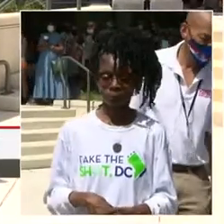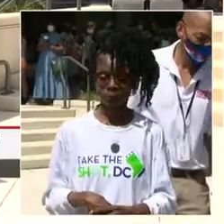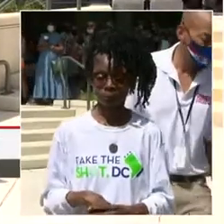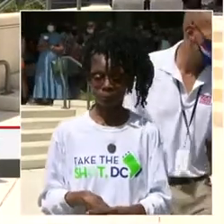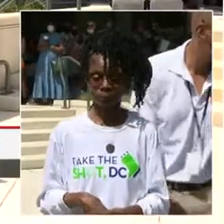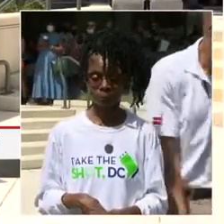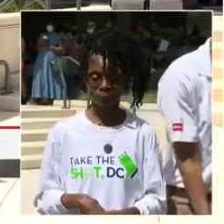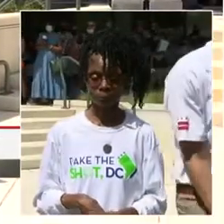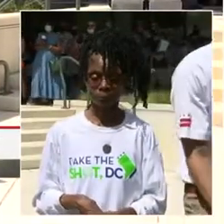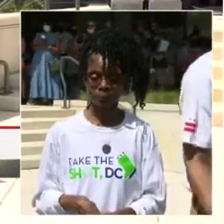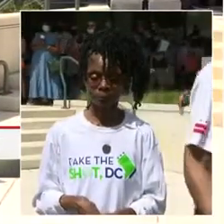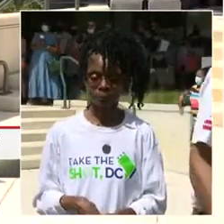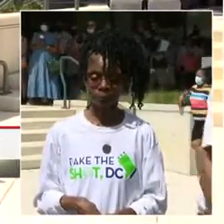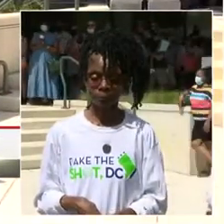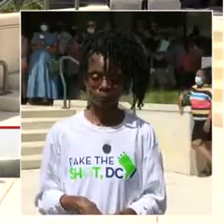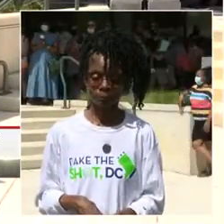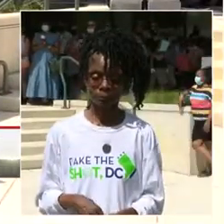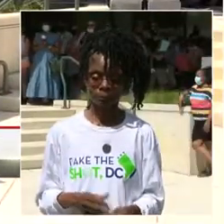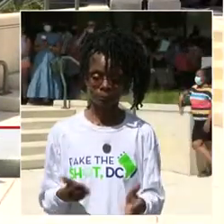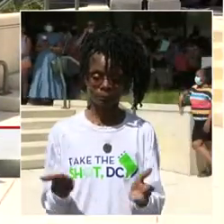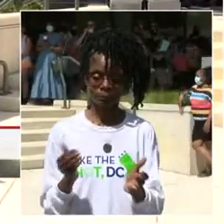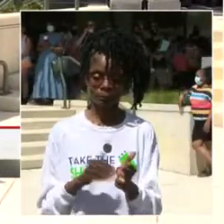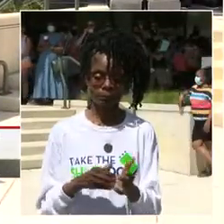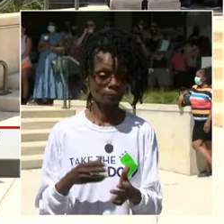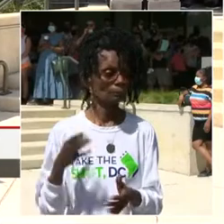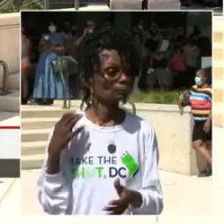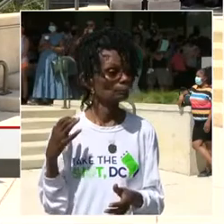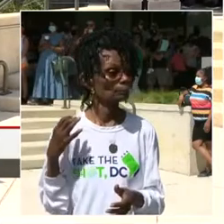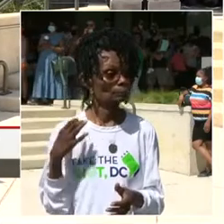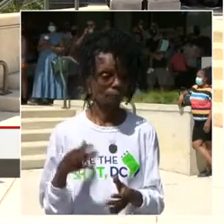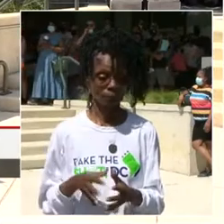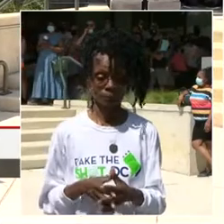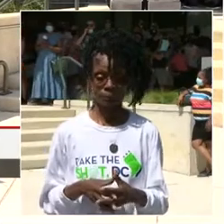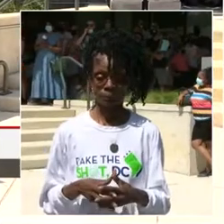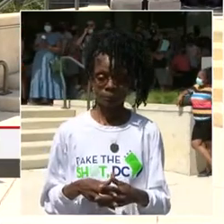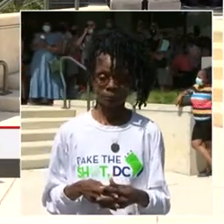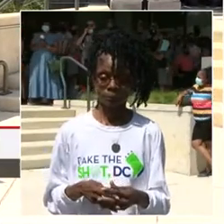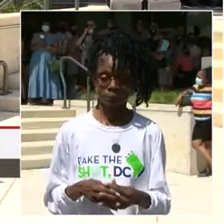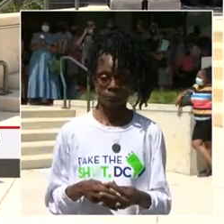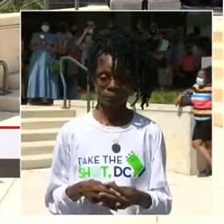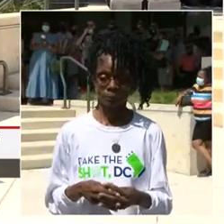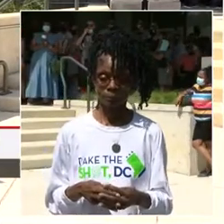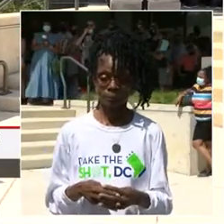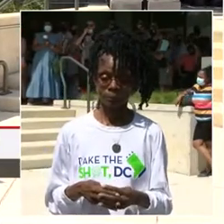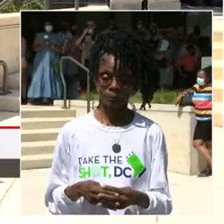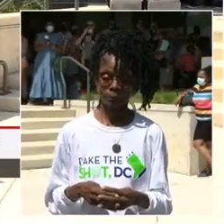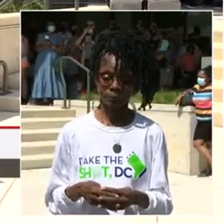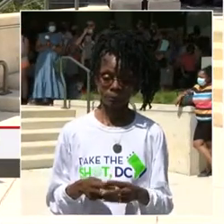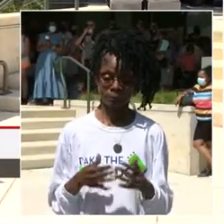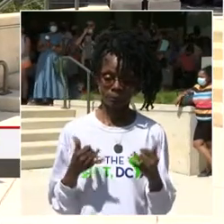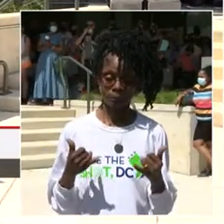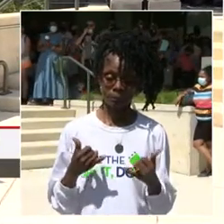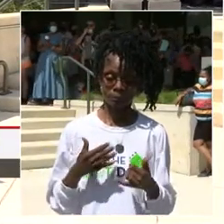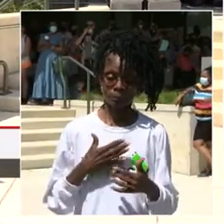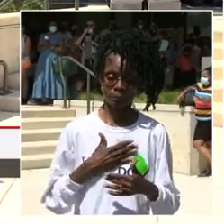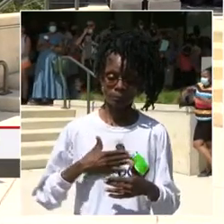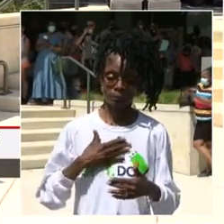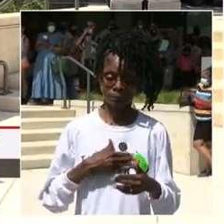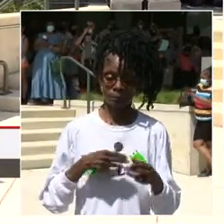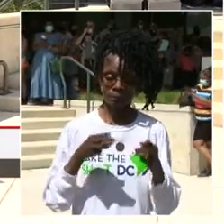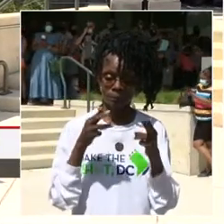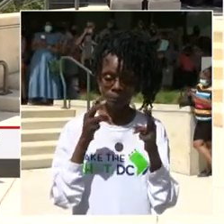And thank you, Chancellor Fairby. And now it brings me, it's my privilege to introduce your